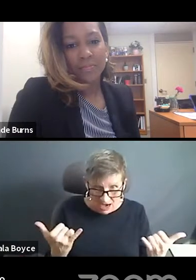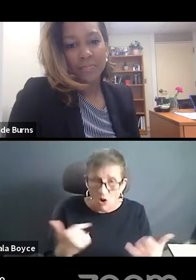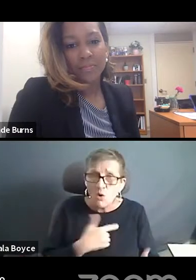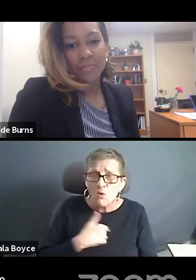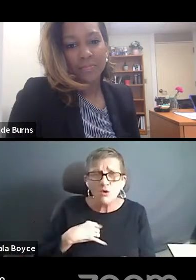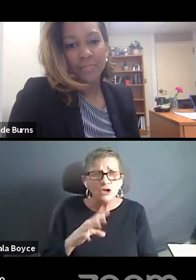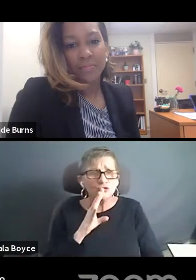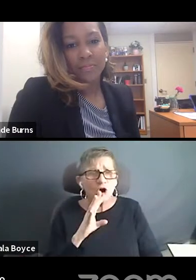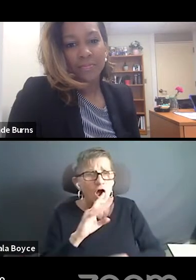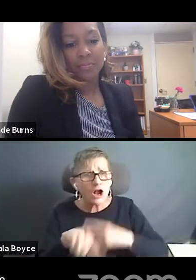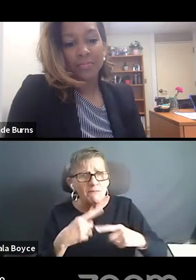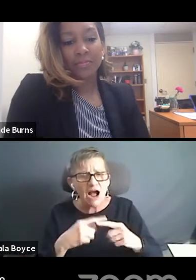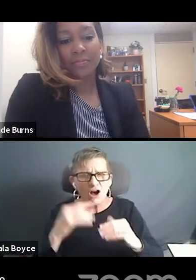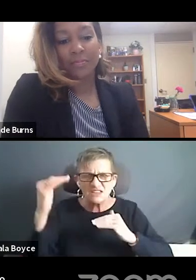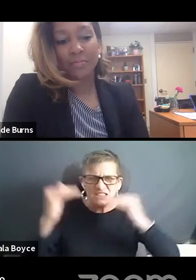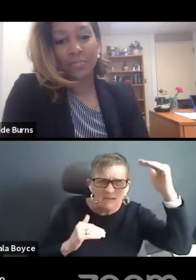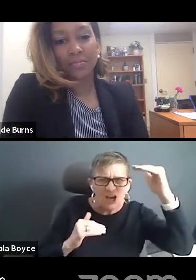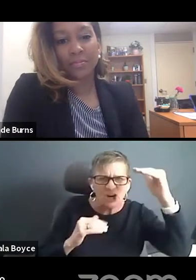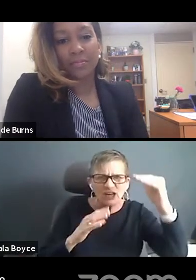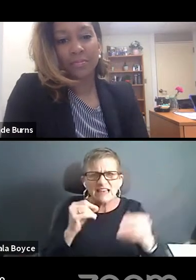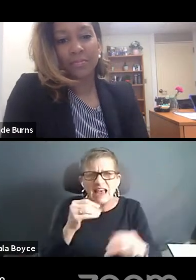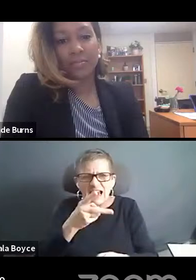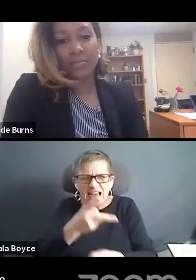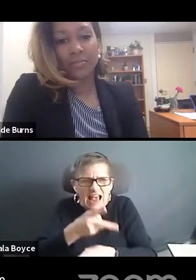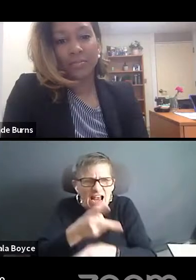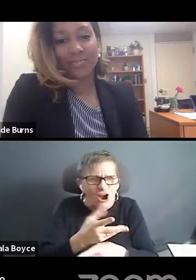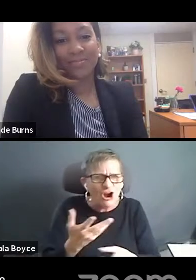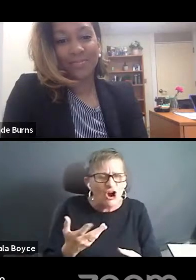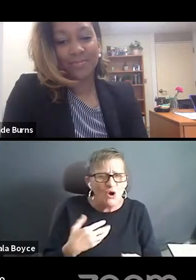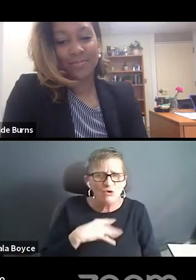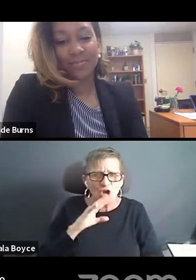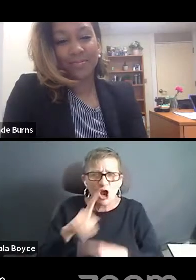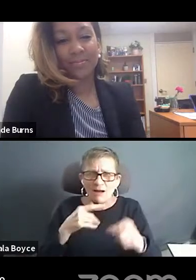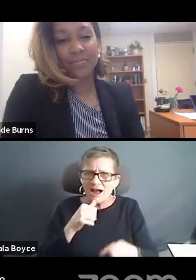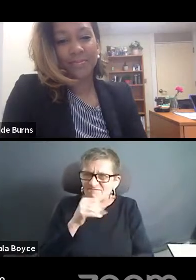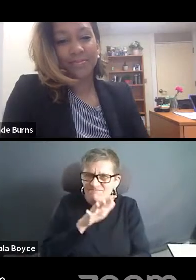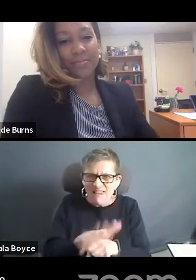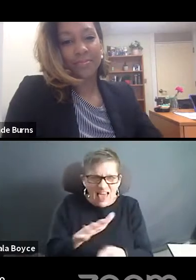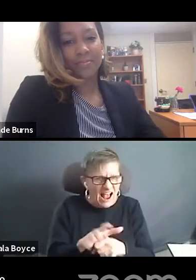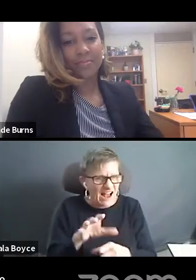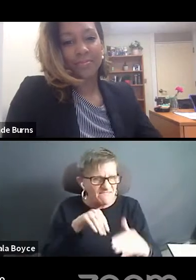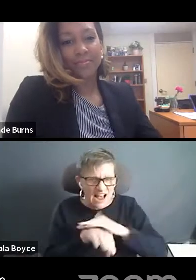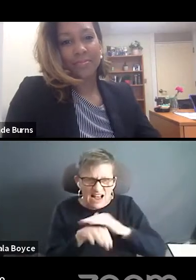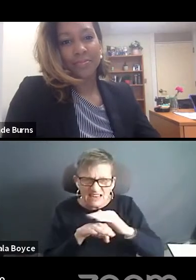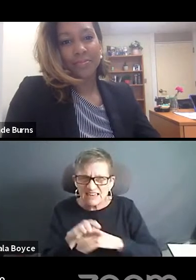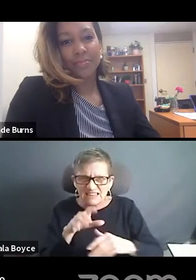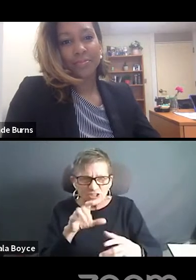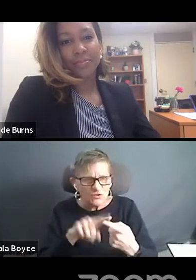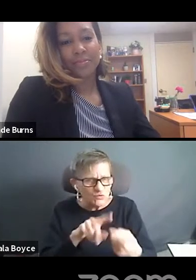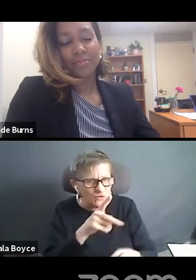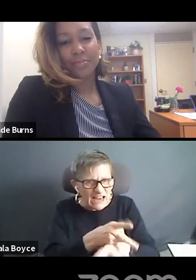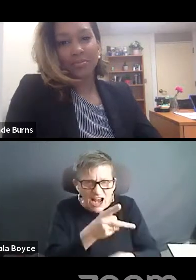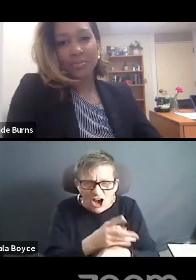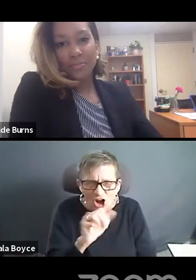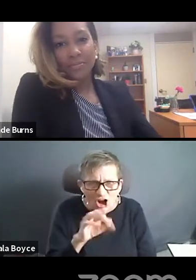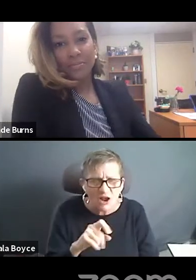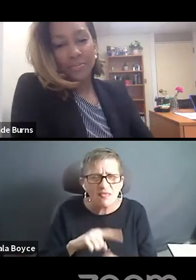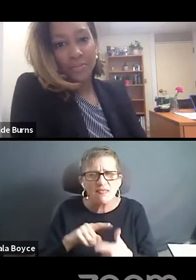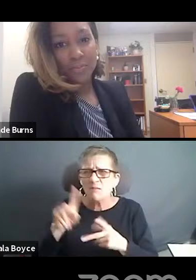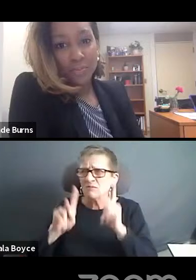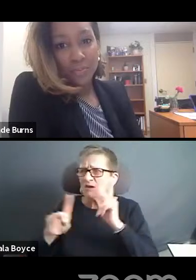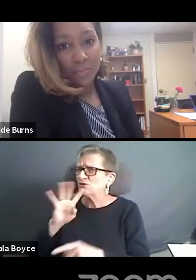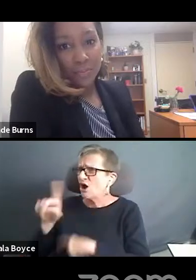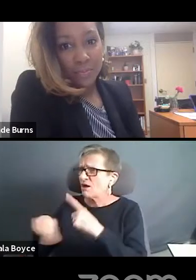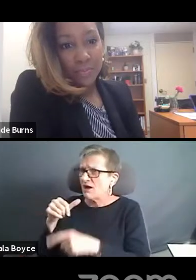talk about these disparities in care. We talk about lack of access to care. But then people talk about mistrust. And what I